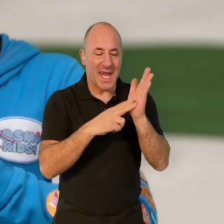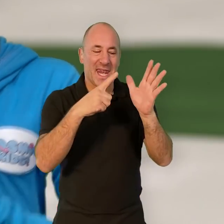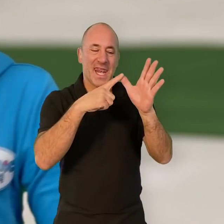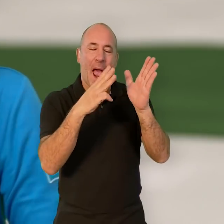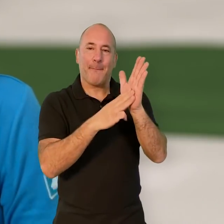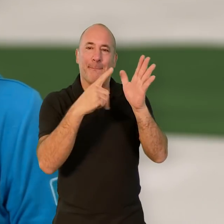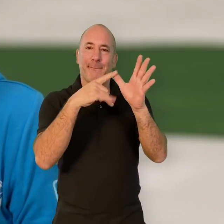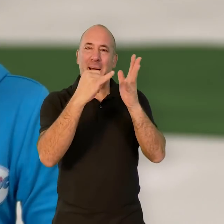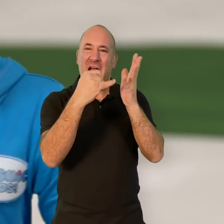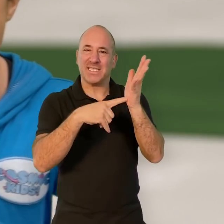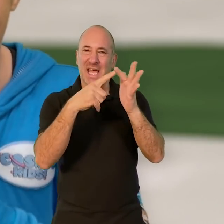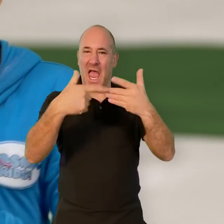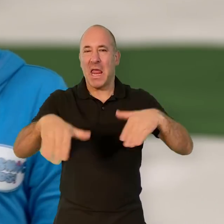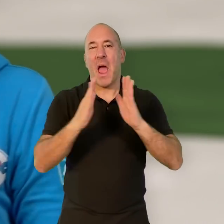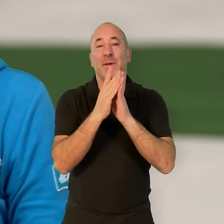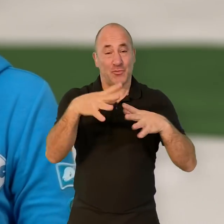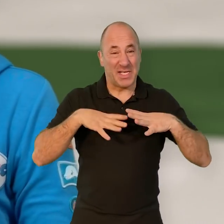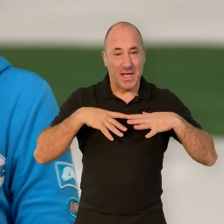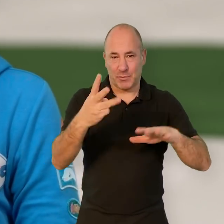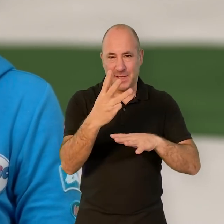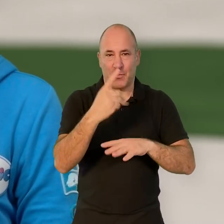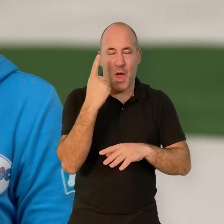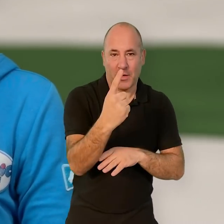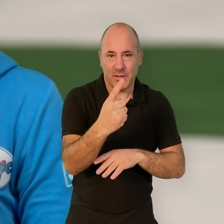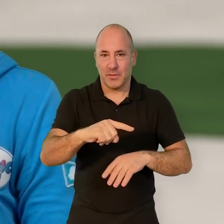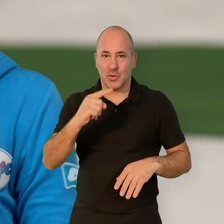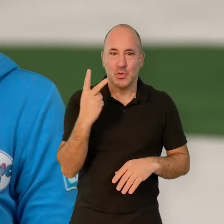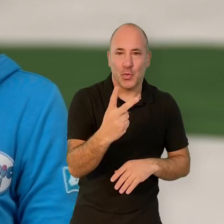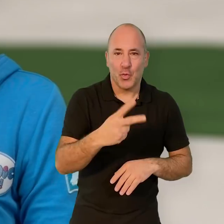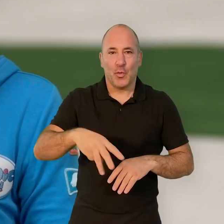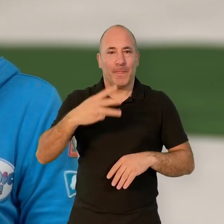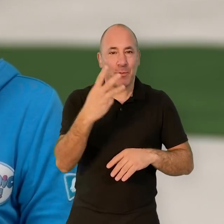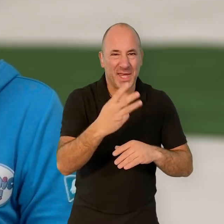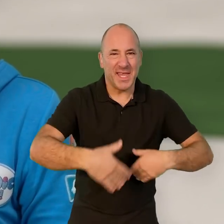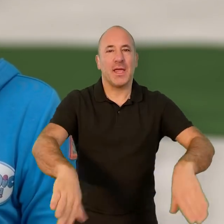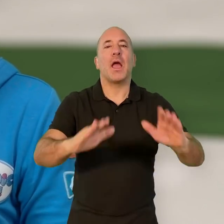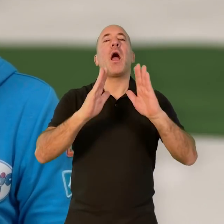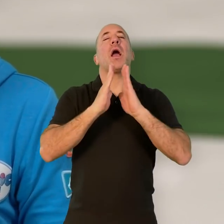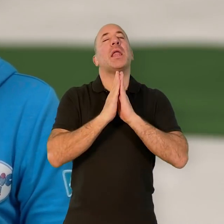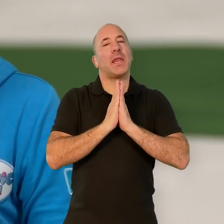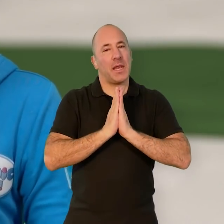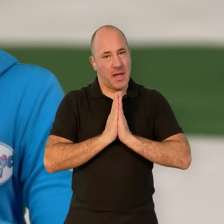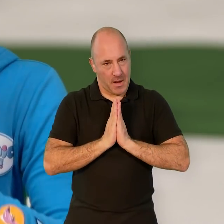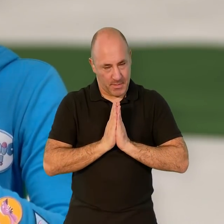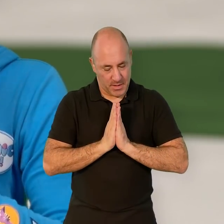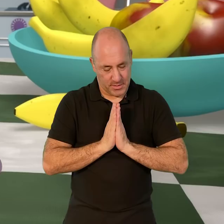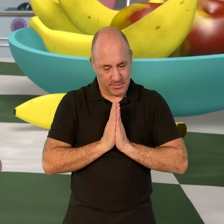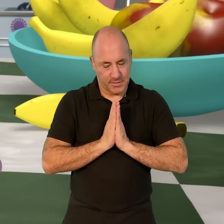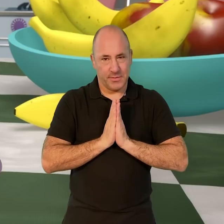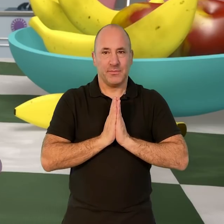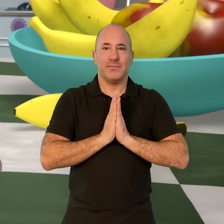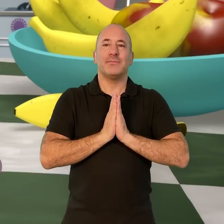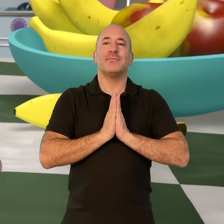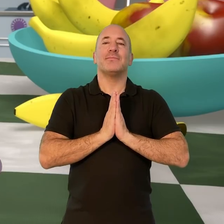word, which is Namaste. Ready? After 3. 1, 2, 3.